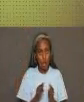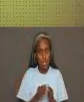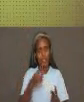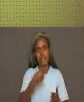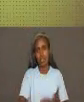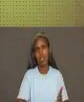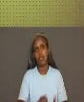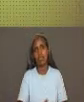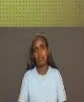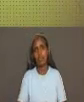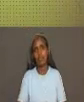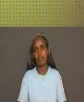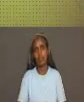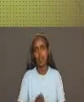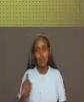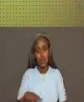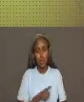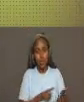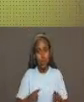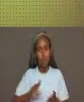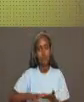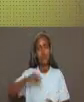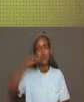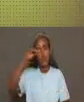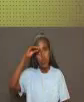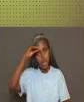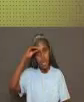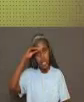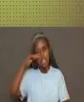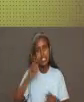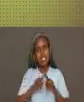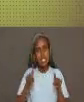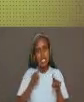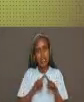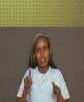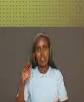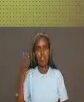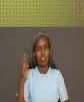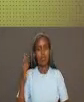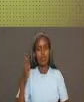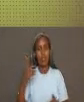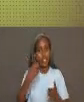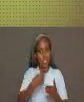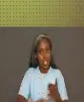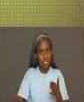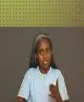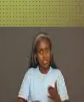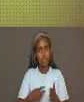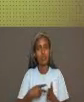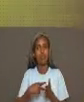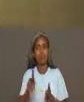taxes. We also learned the different types of taxes that we